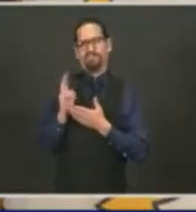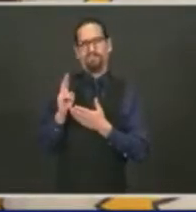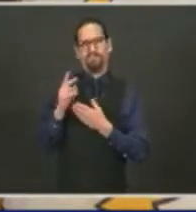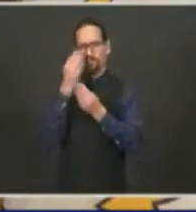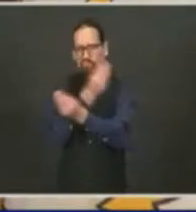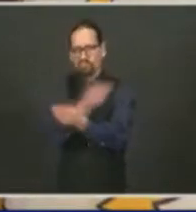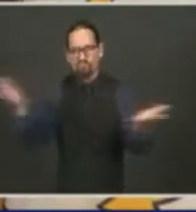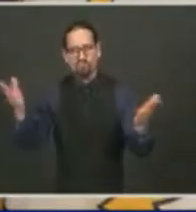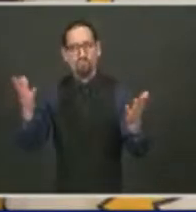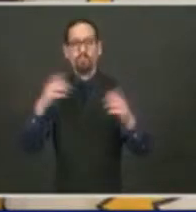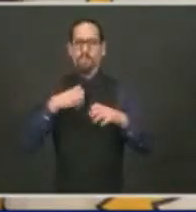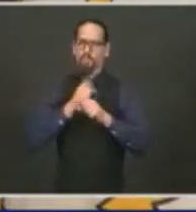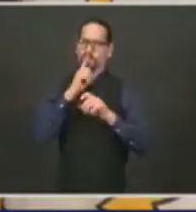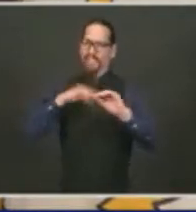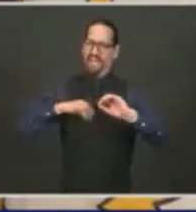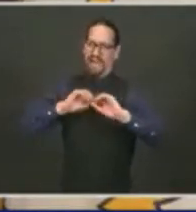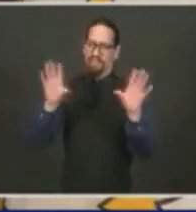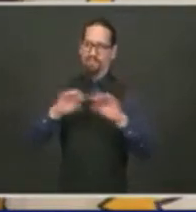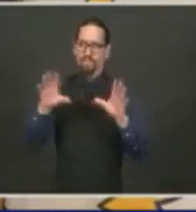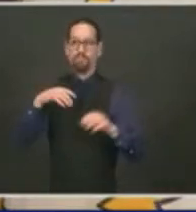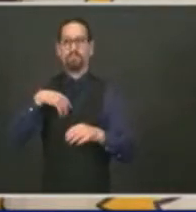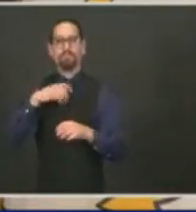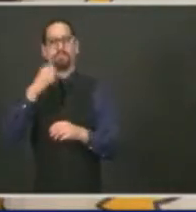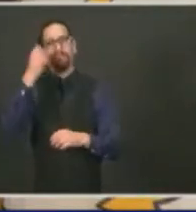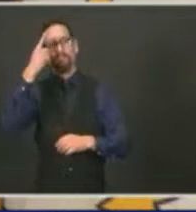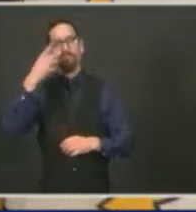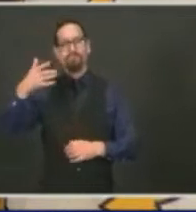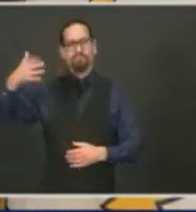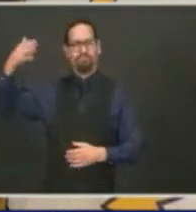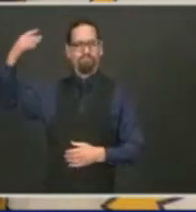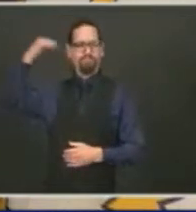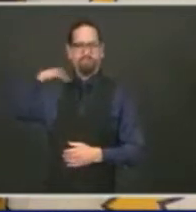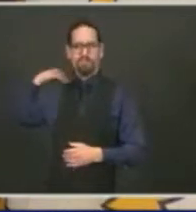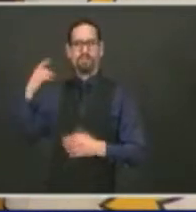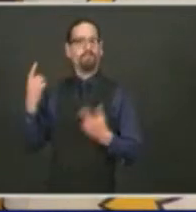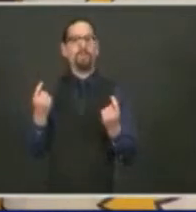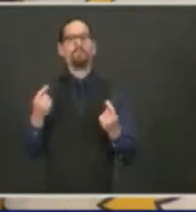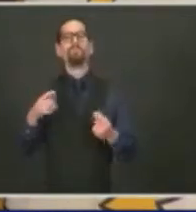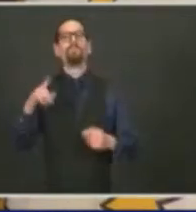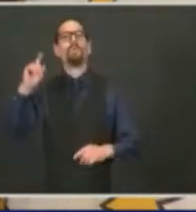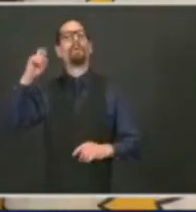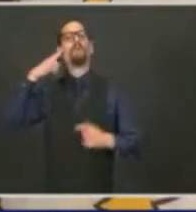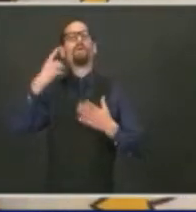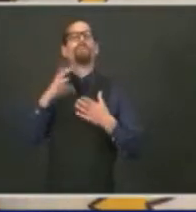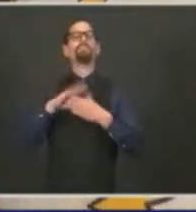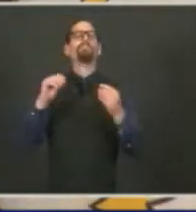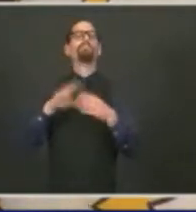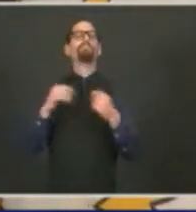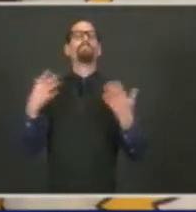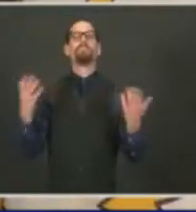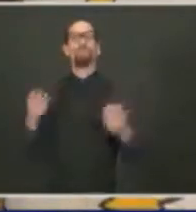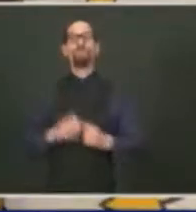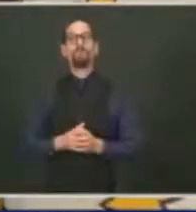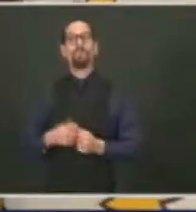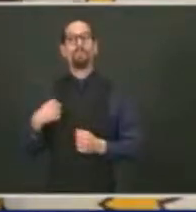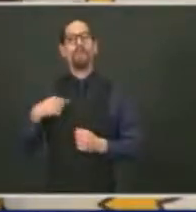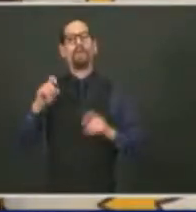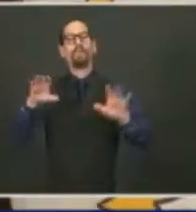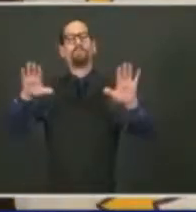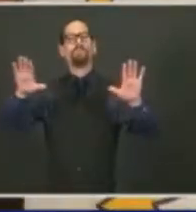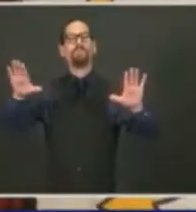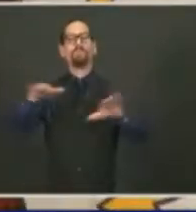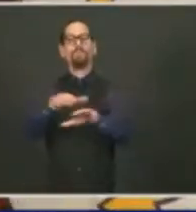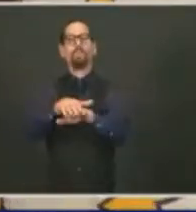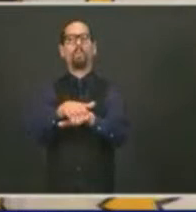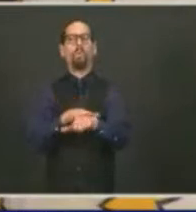back to one of the earliest times the governor gave a press conference. He talked about, you know, we have to slow things down until we get treatment